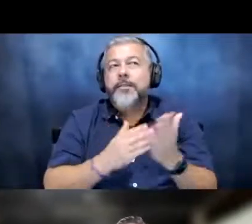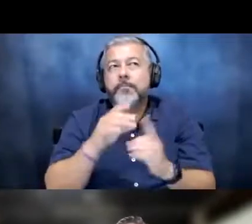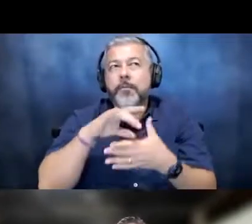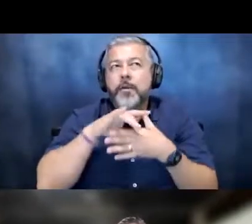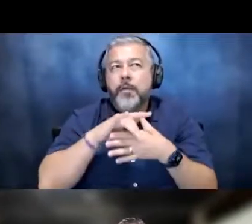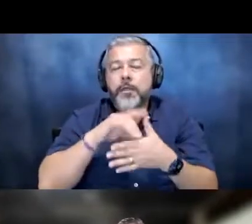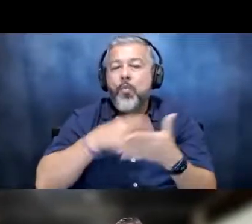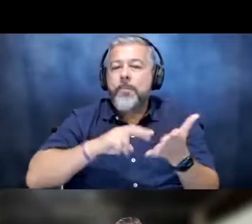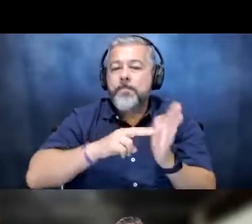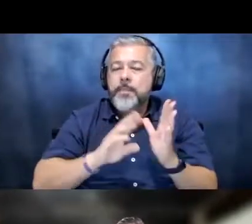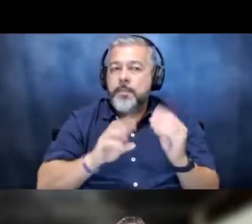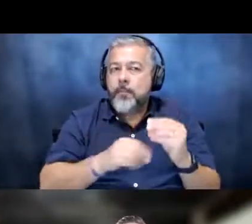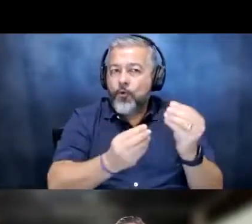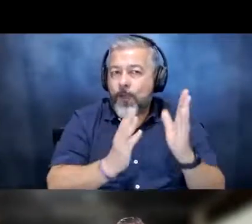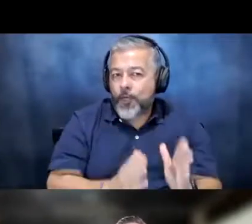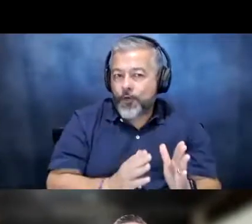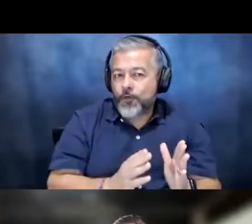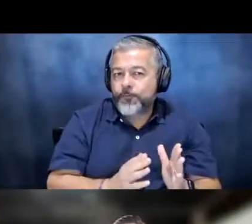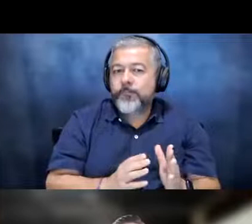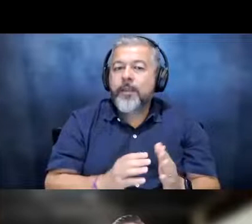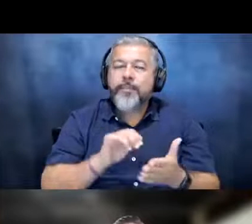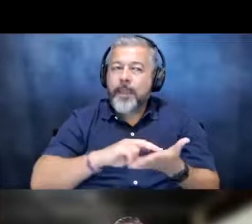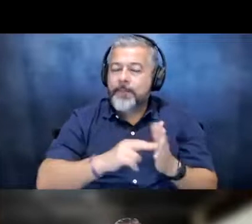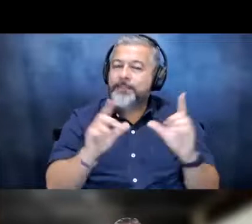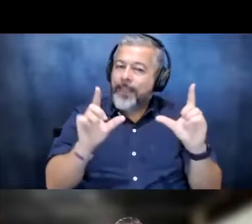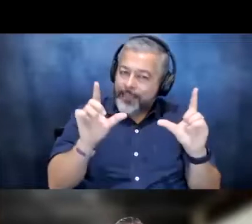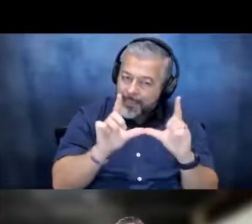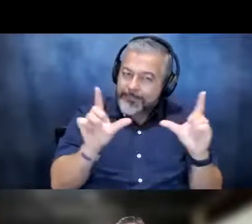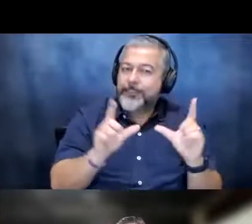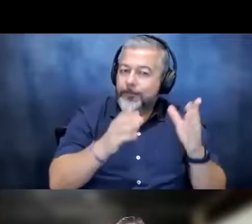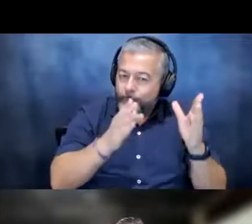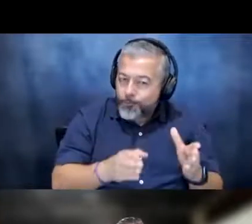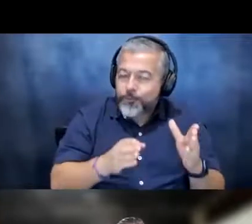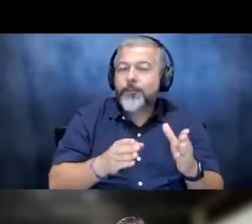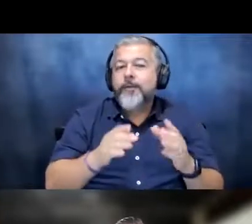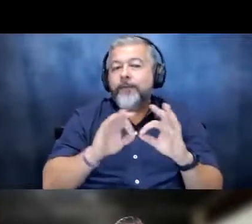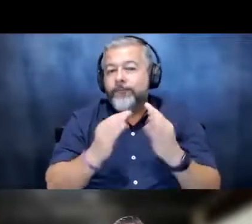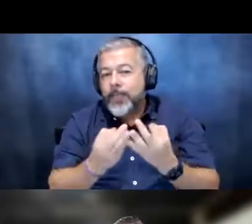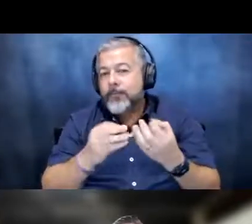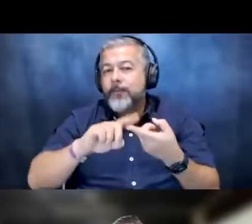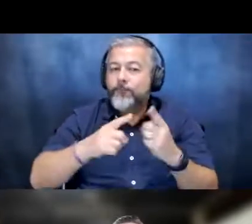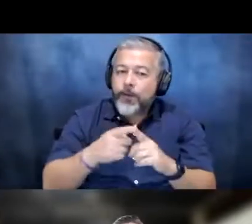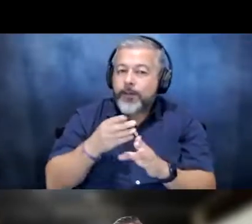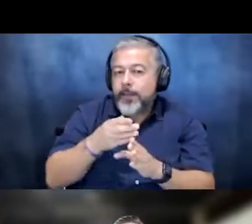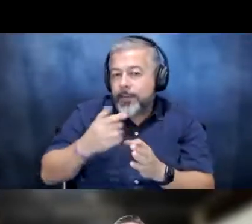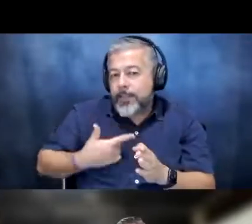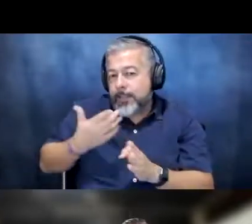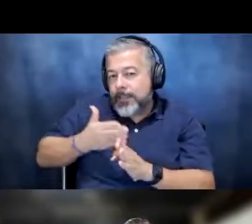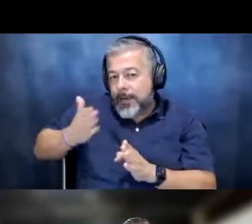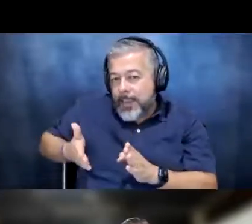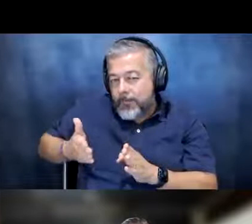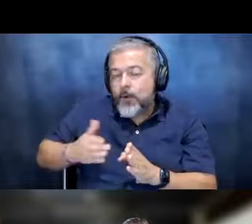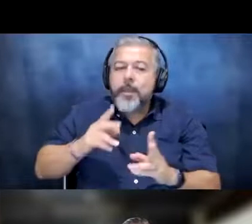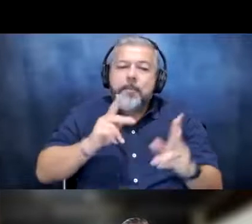mean by provider. So that's licensed providers, family, friend, and neighbor, people that are working with